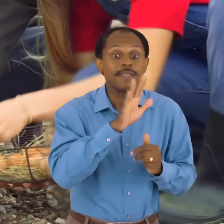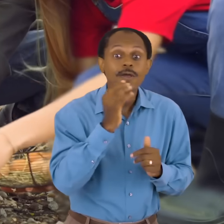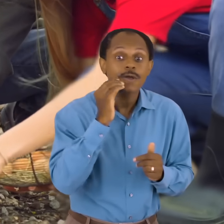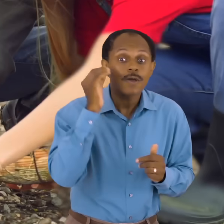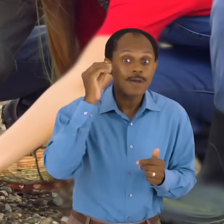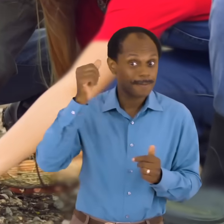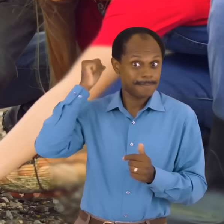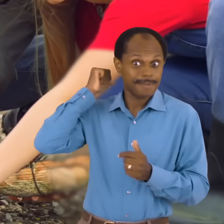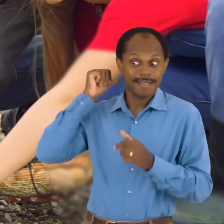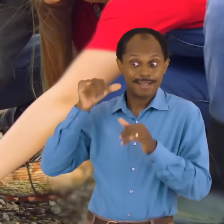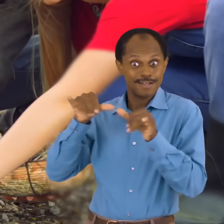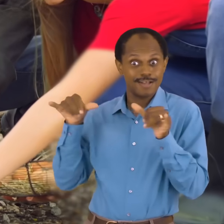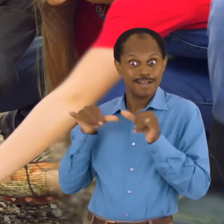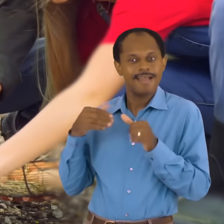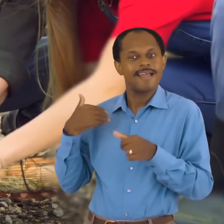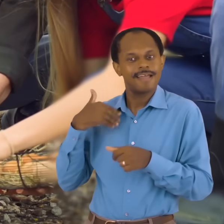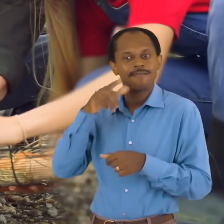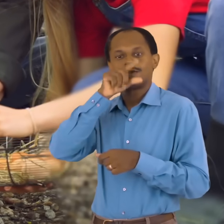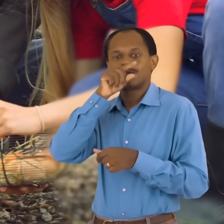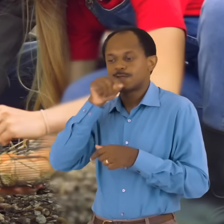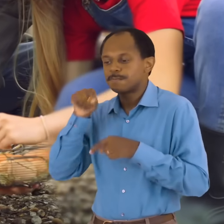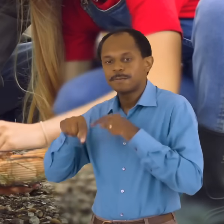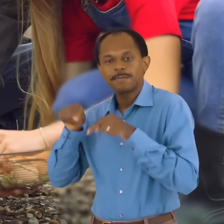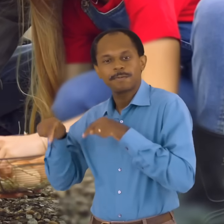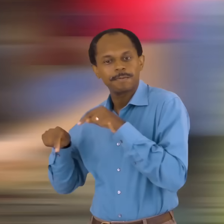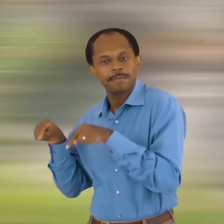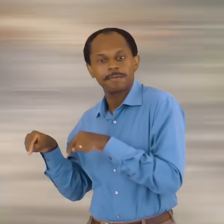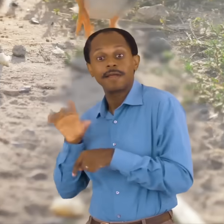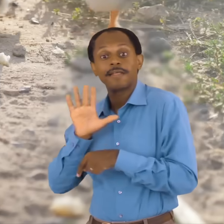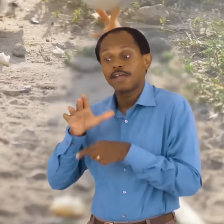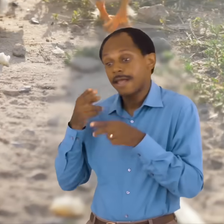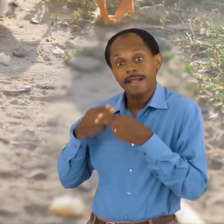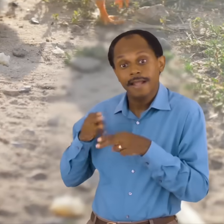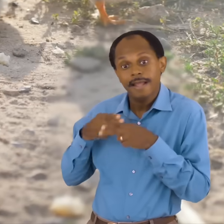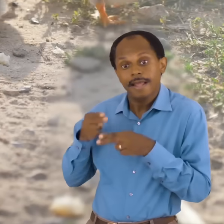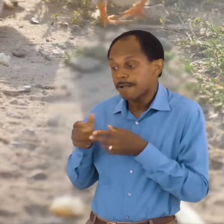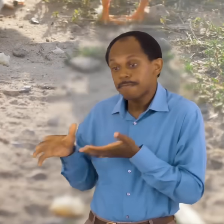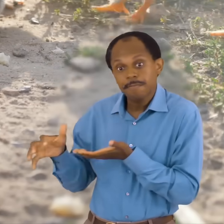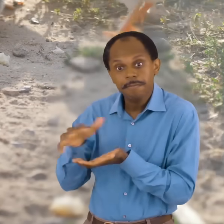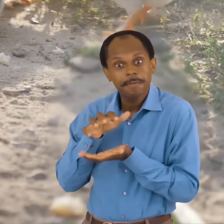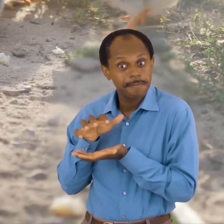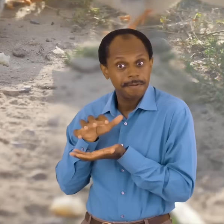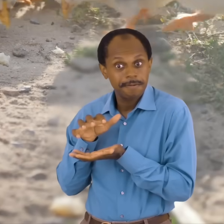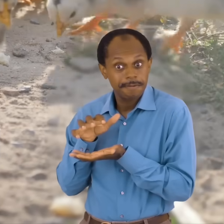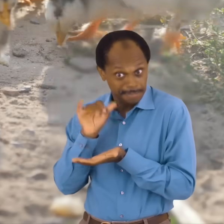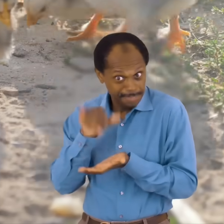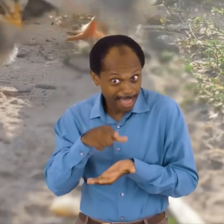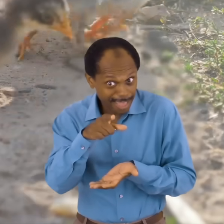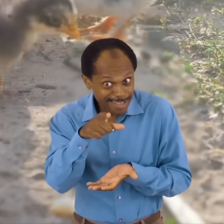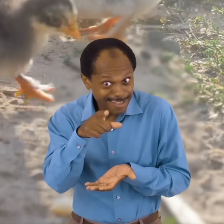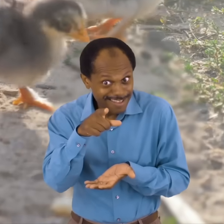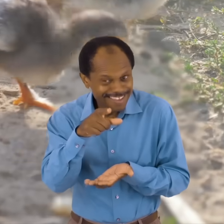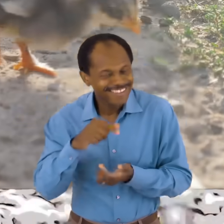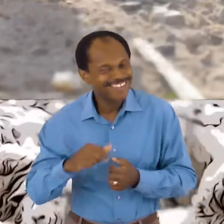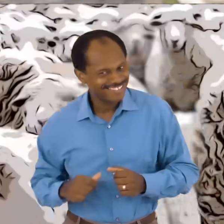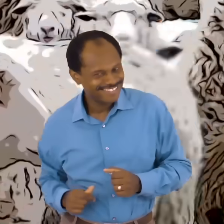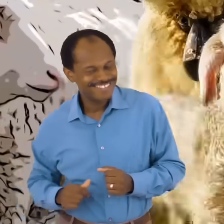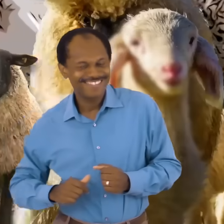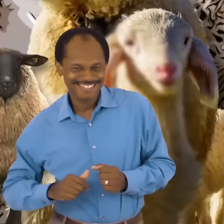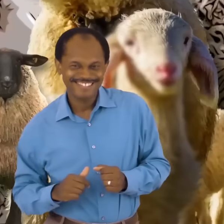their backyards as pets and collect their eggs that person might even be you